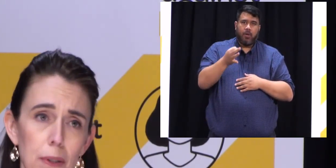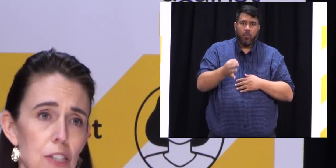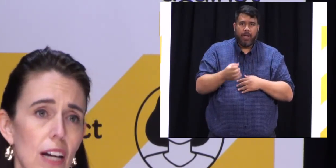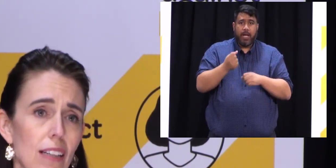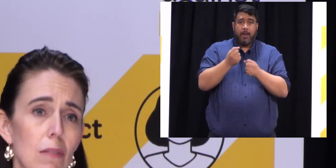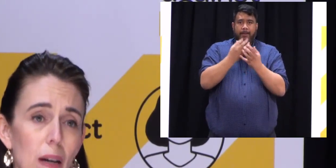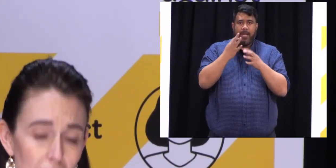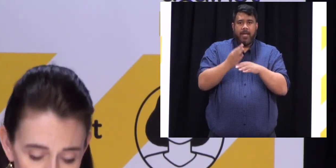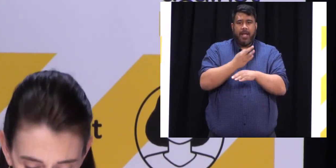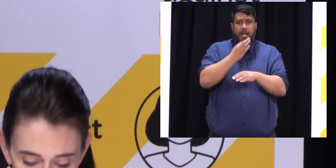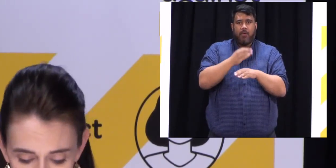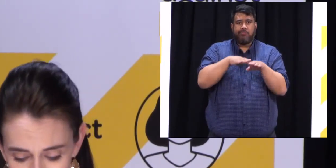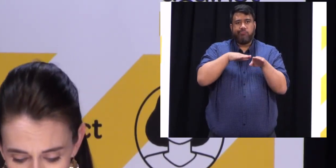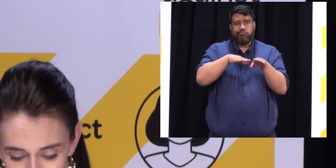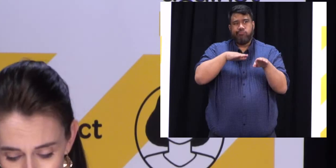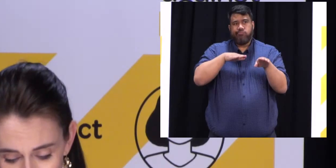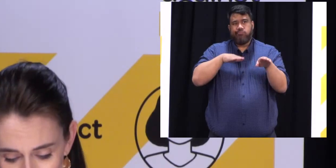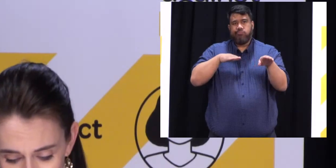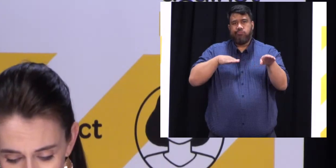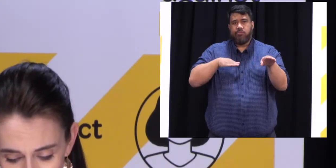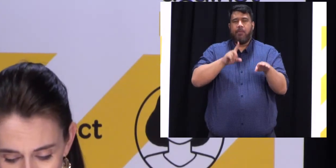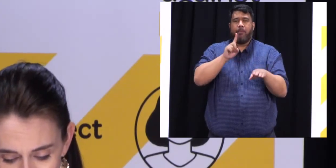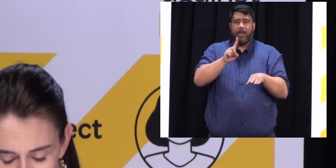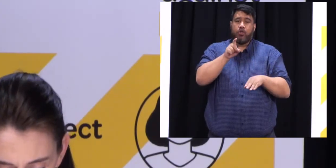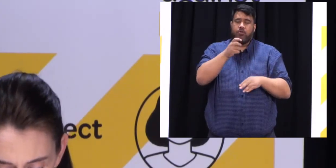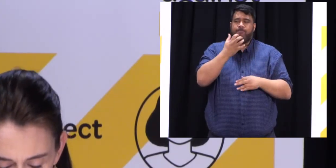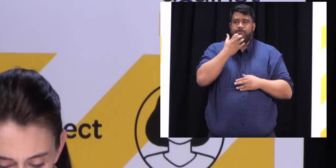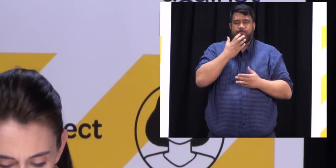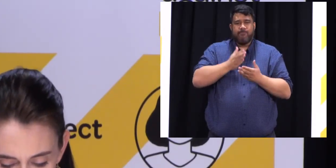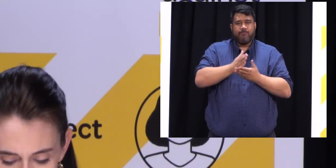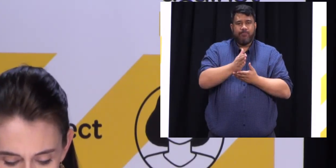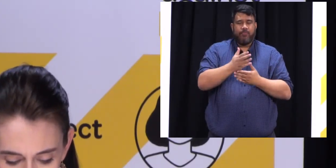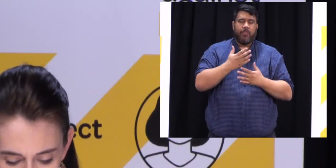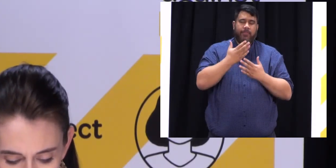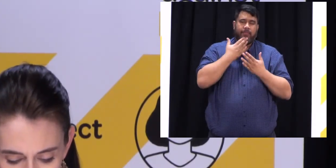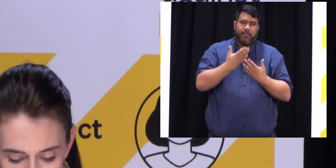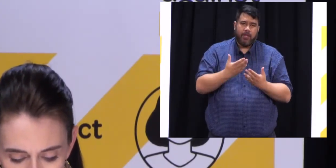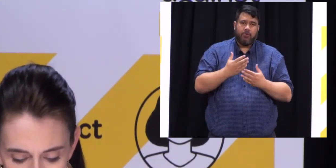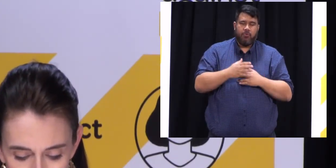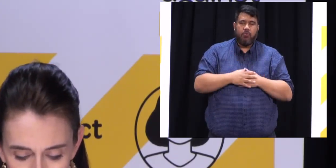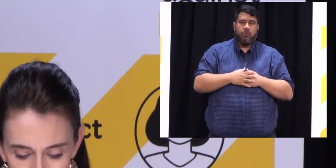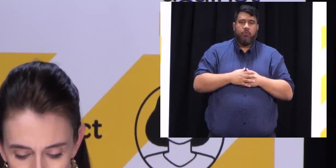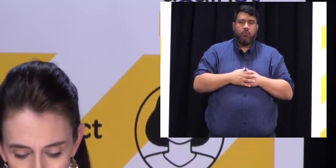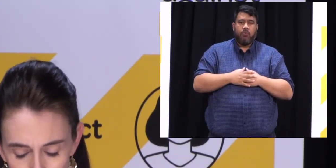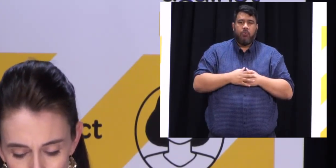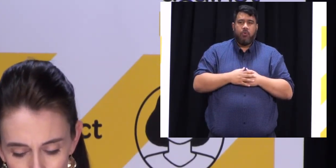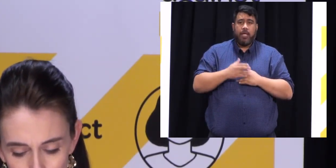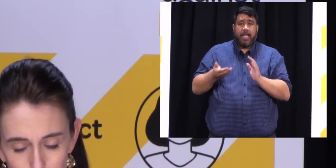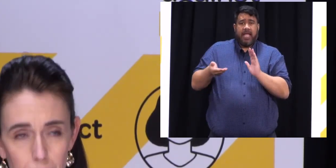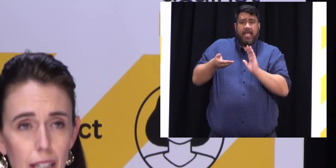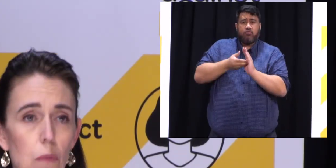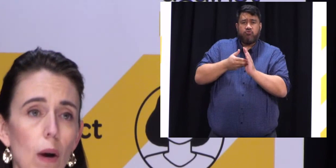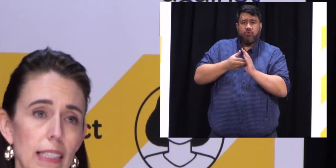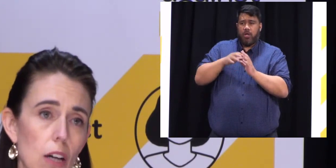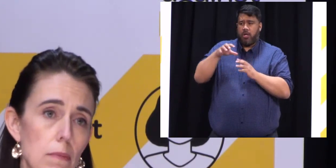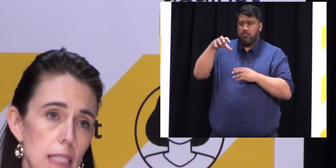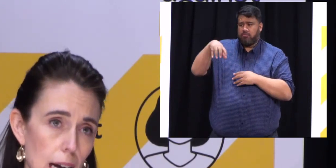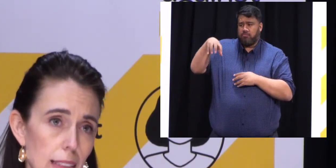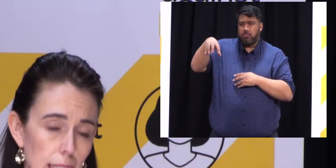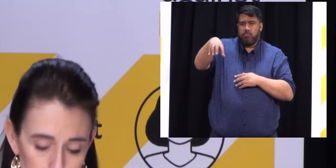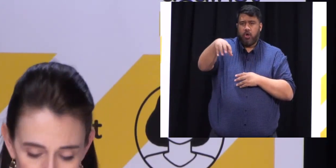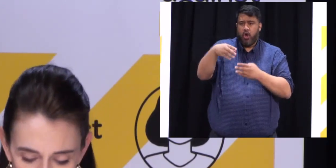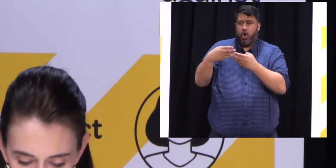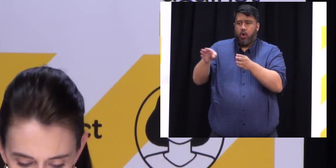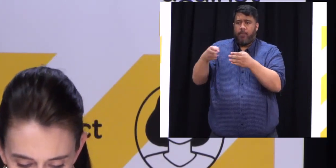greatly appreciated by the entire team. The additional stations that we've set up are making a difference now too, and wait times